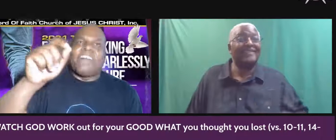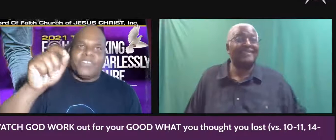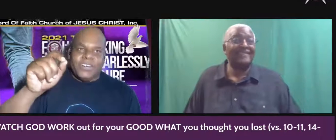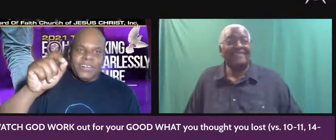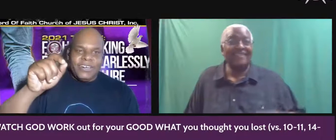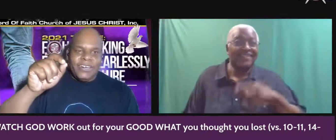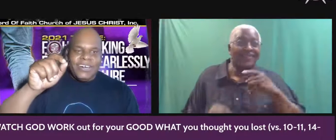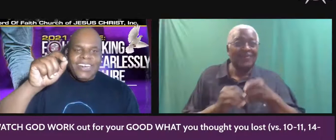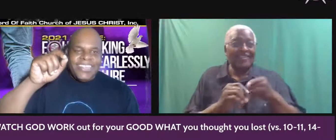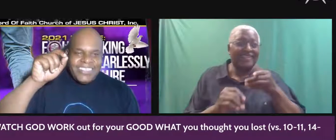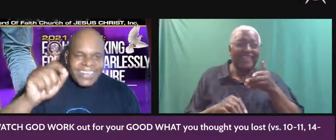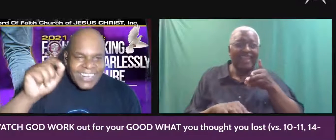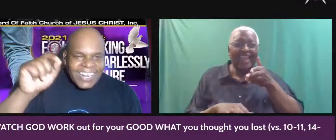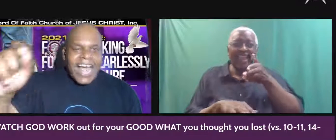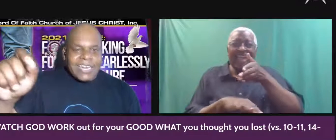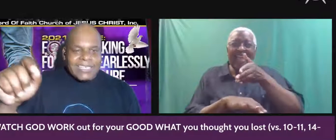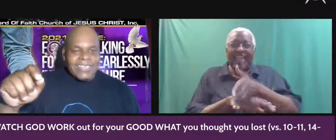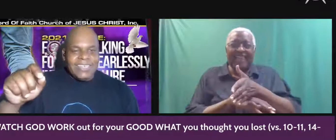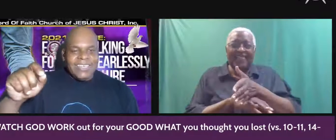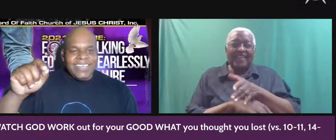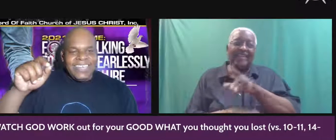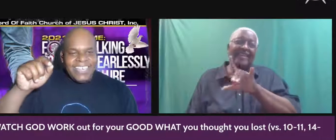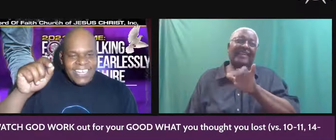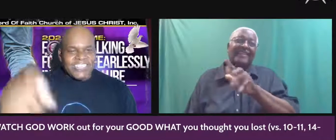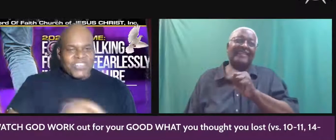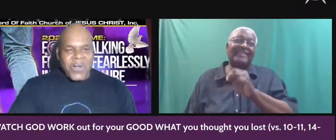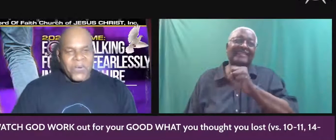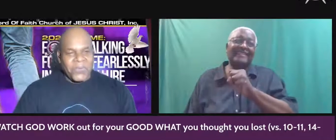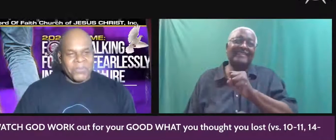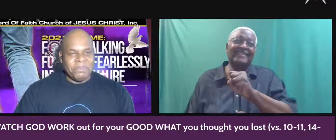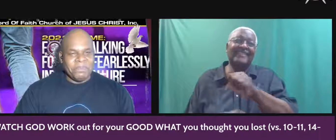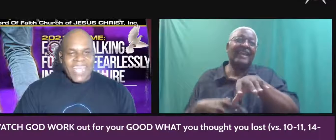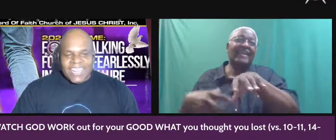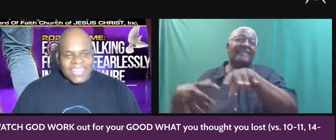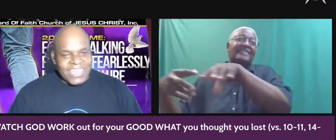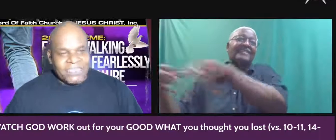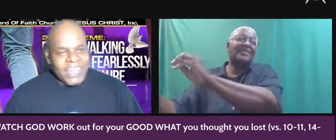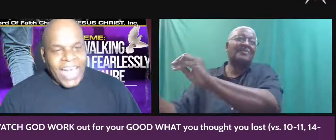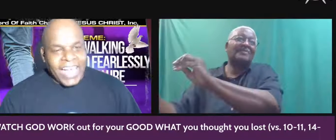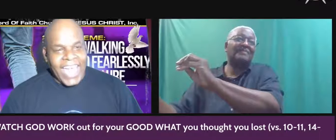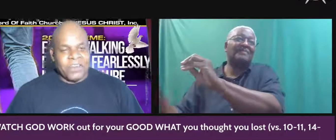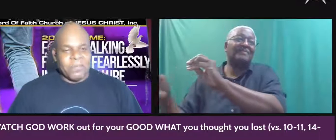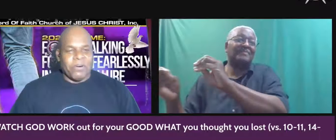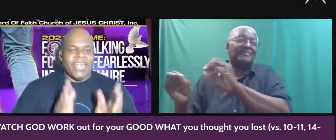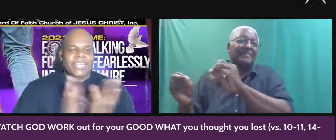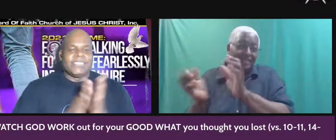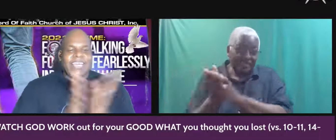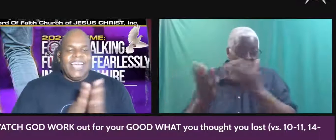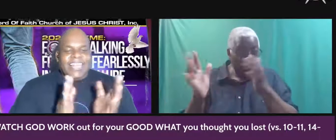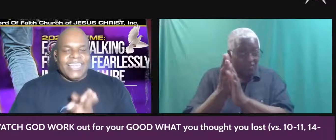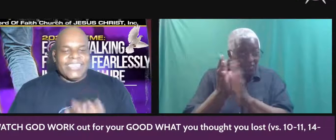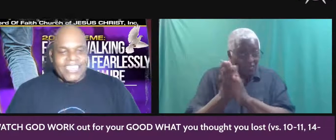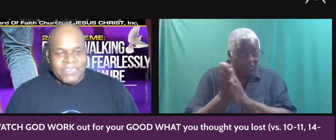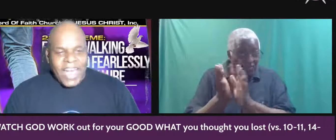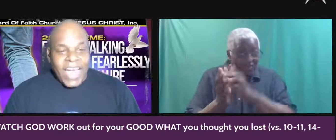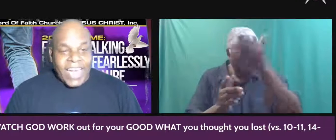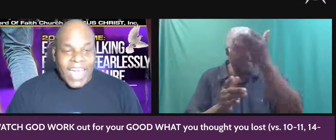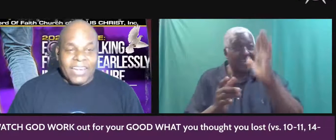The moment after the lot is gone. Let's give God a hand of praise.